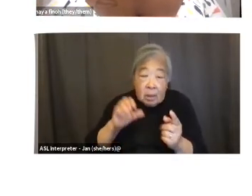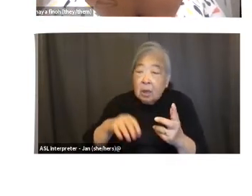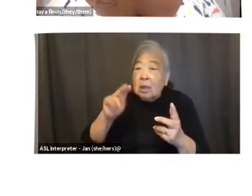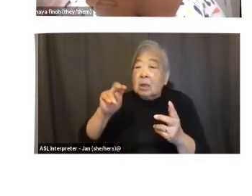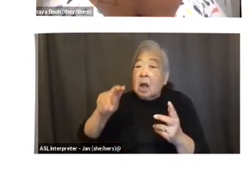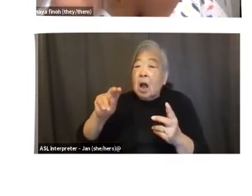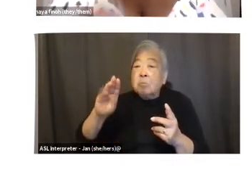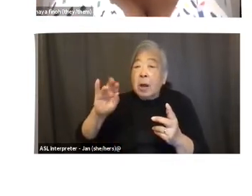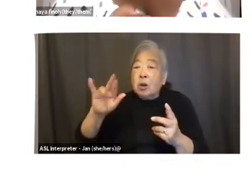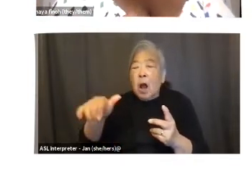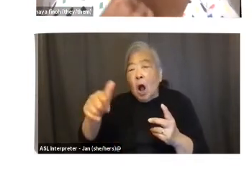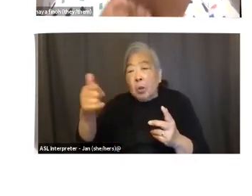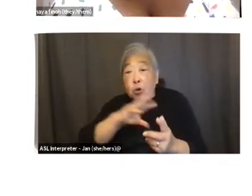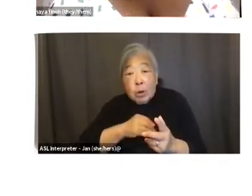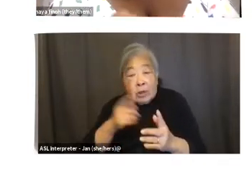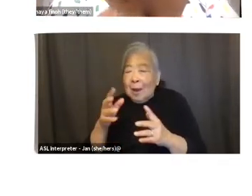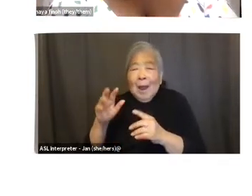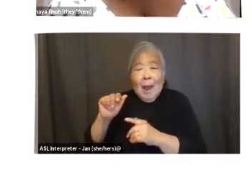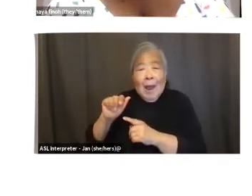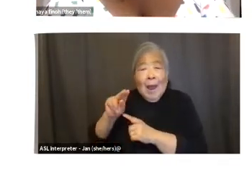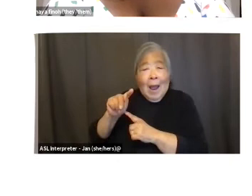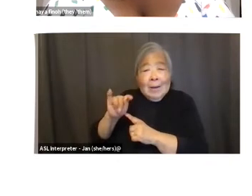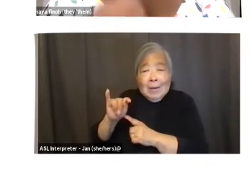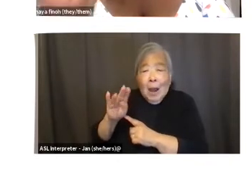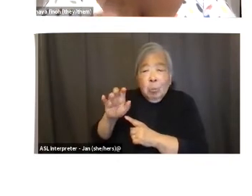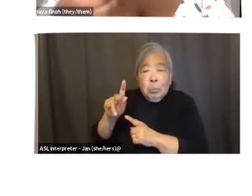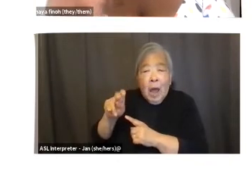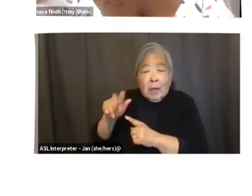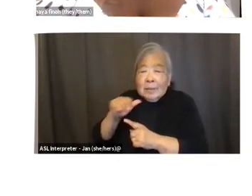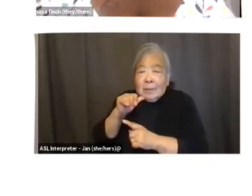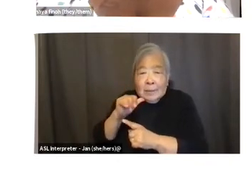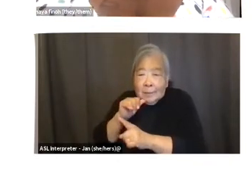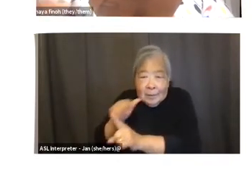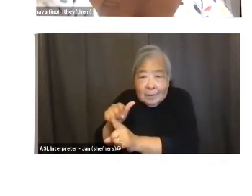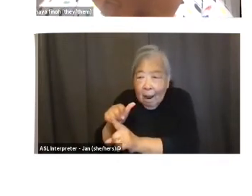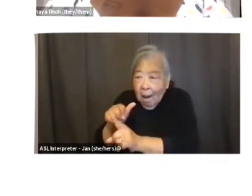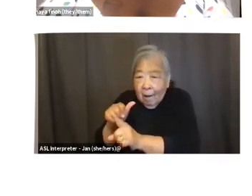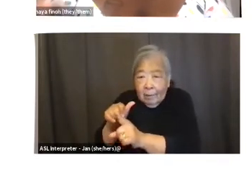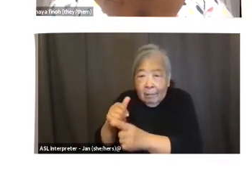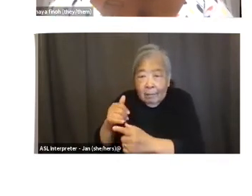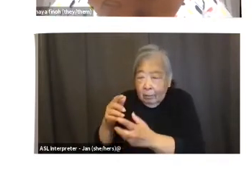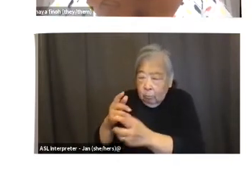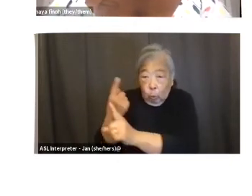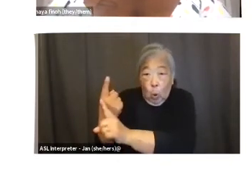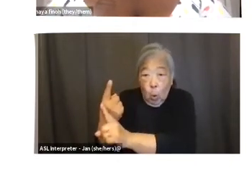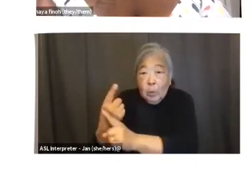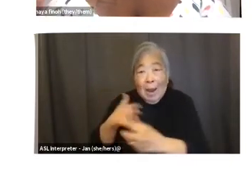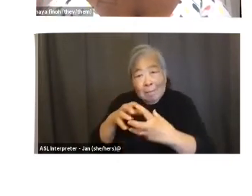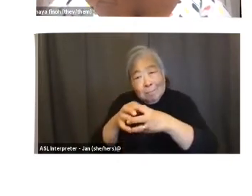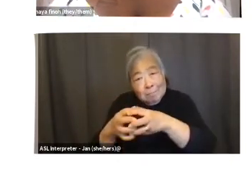trans folks. Anti-Blackness doesn't exist in a vacuum, and it absolutely interacts and is enhanced by